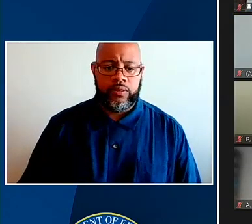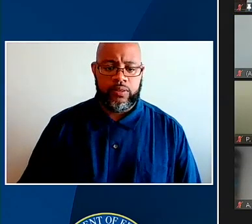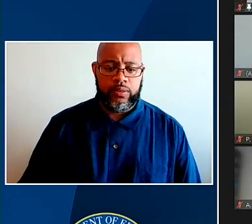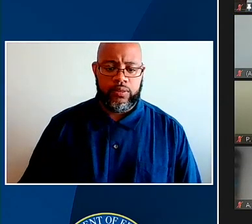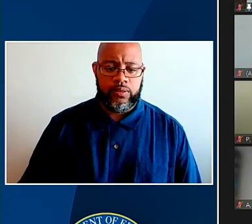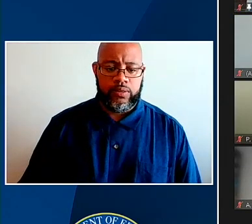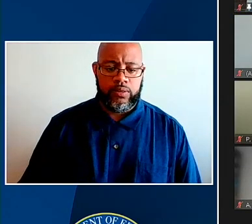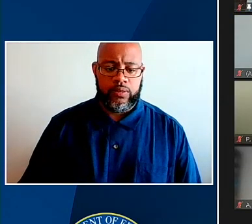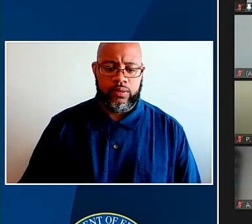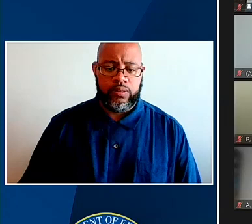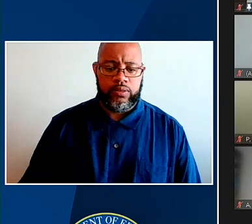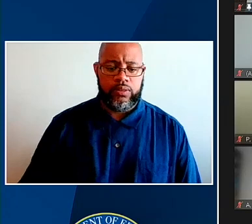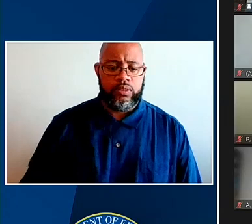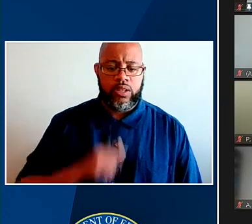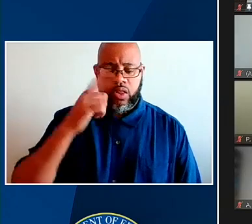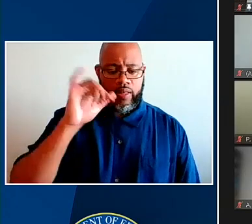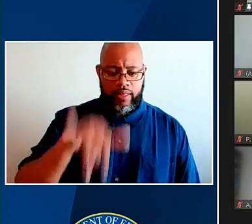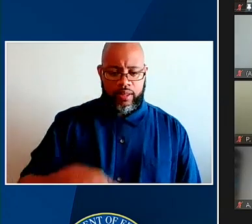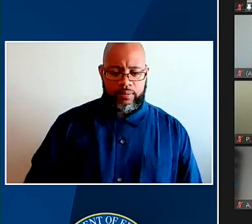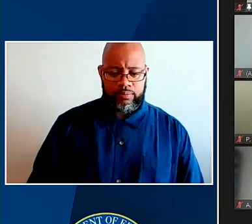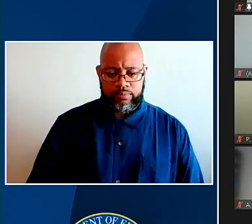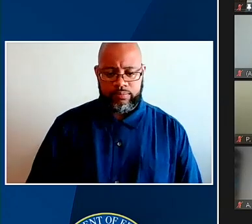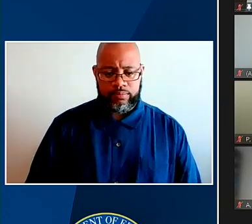Doesn't look like it.